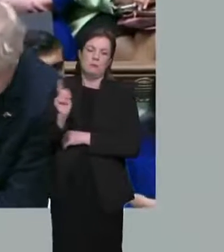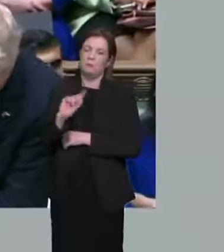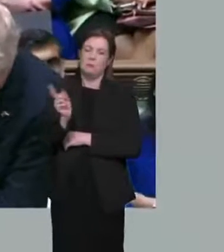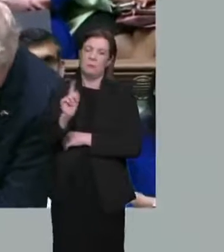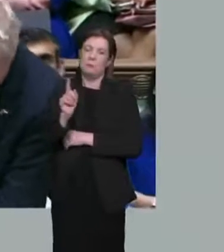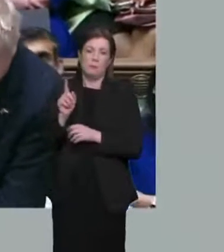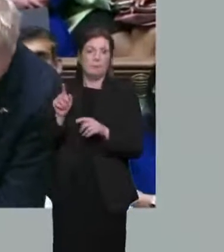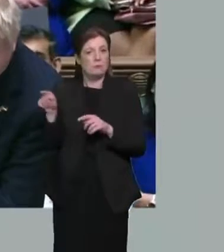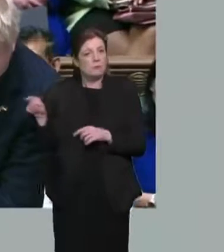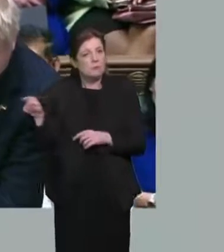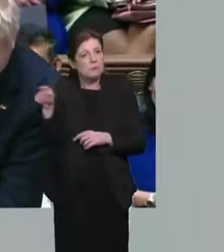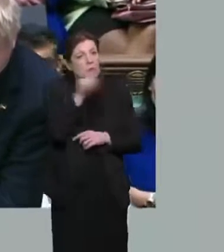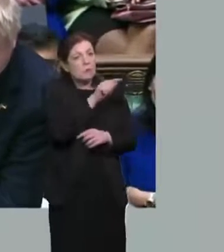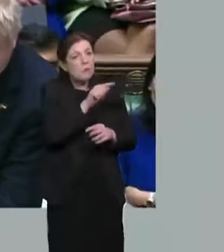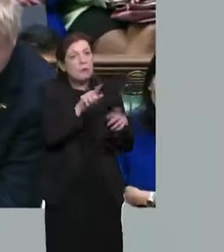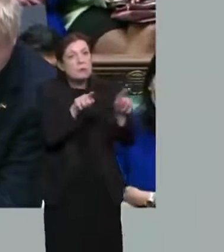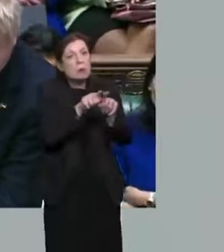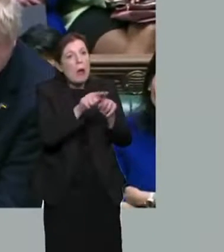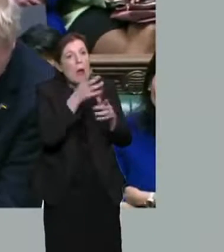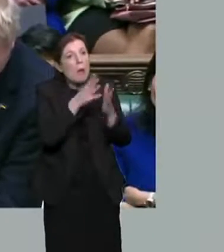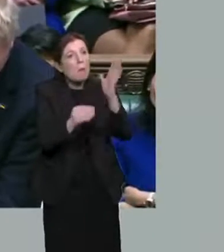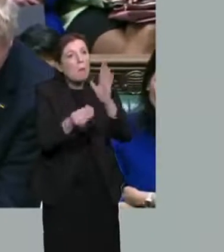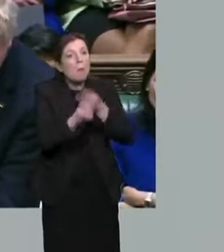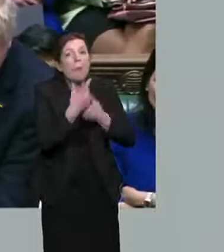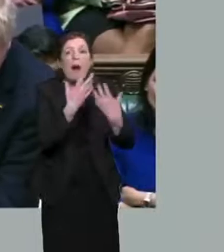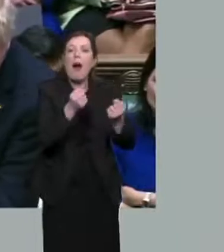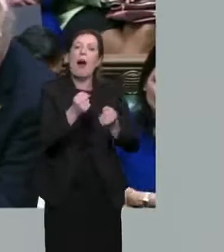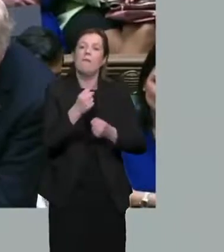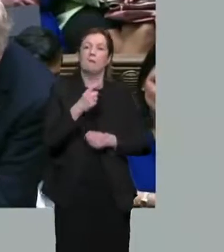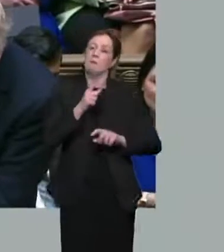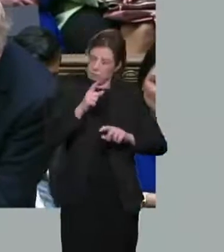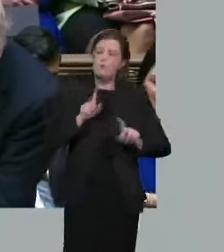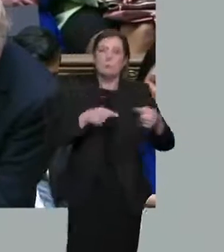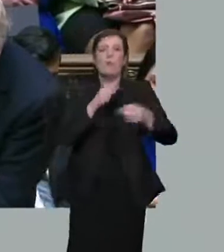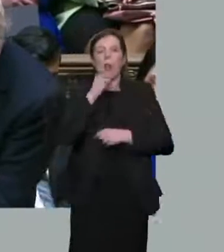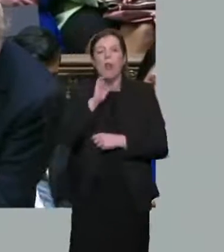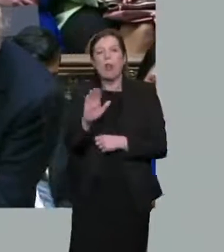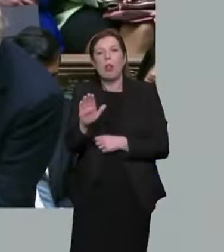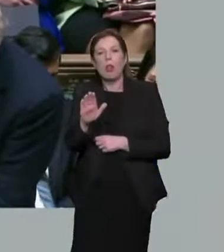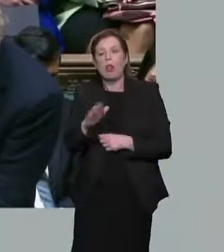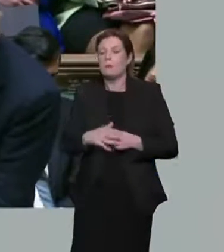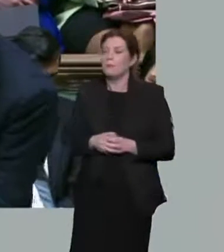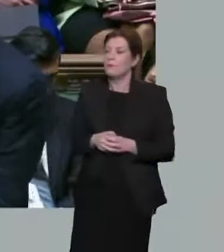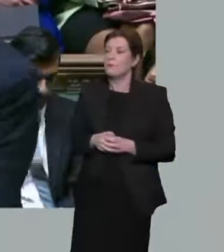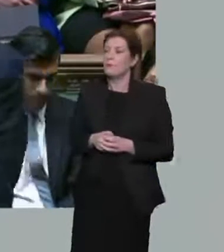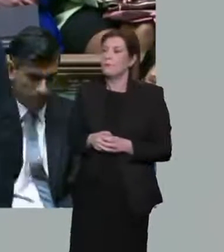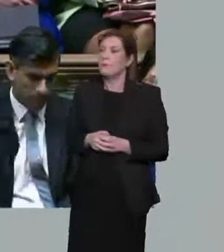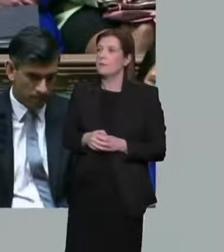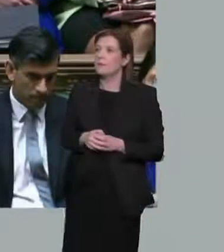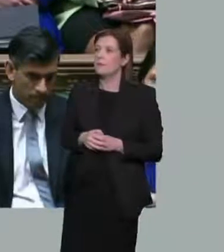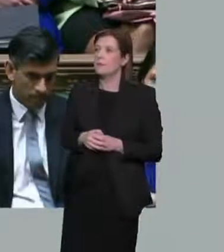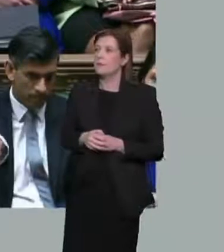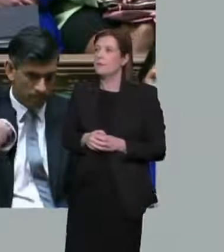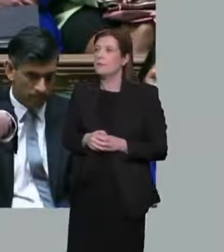any other company that treats its employees in that scandalous way, Mr. Speaker. And this